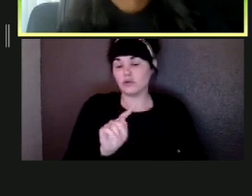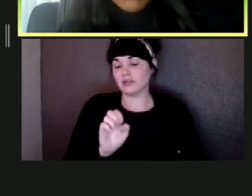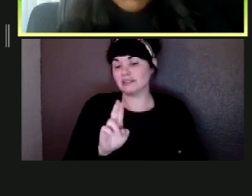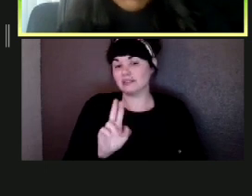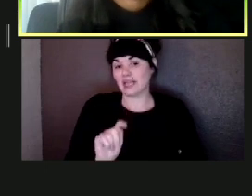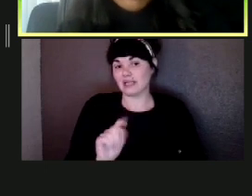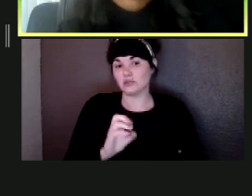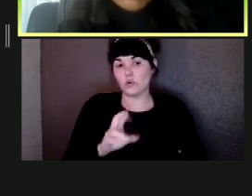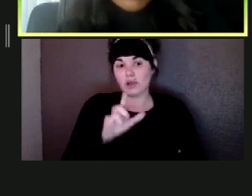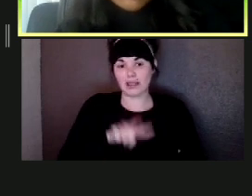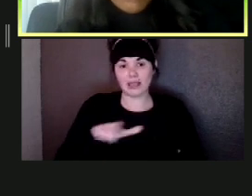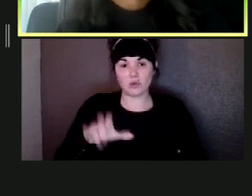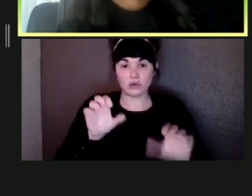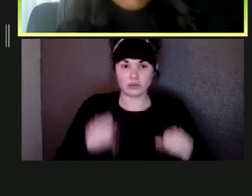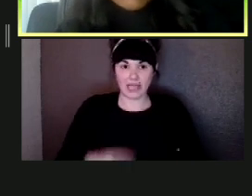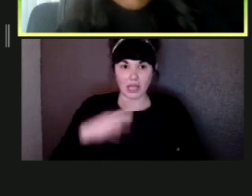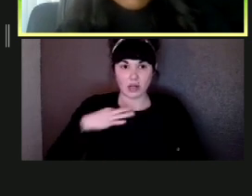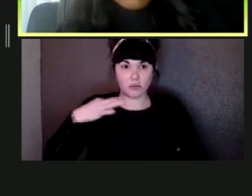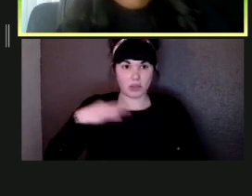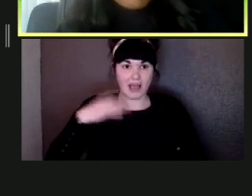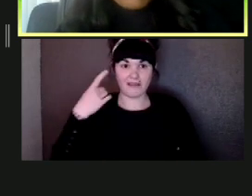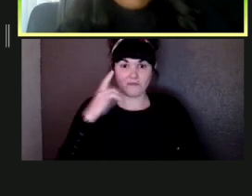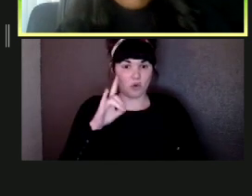of a household. Next slide, please.